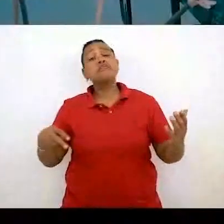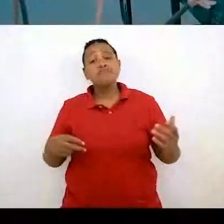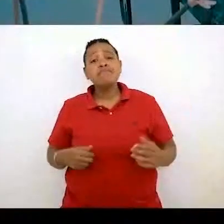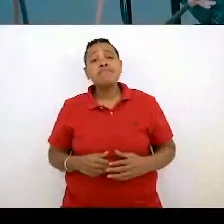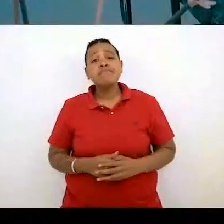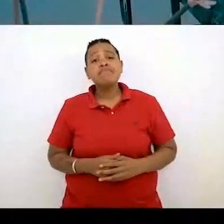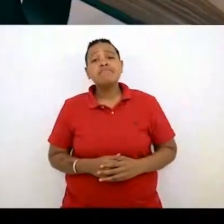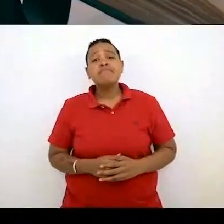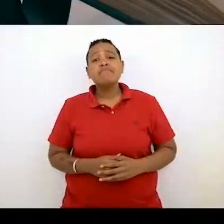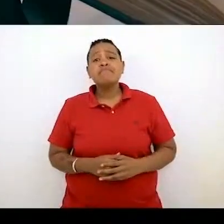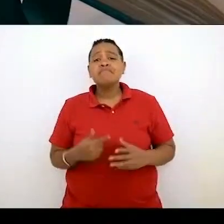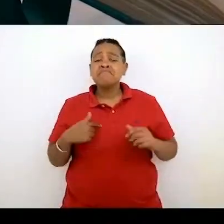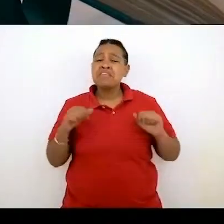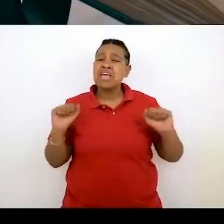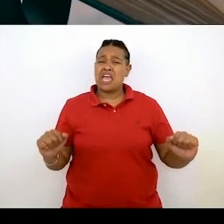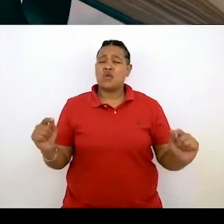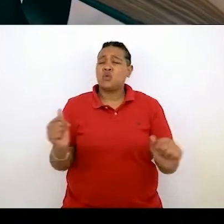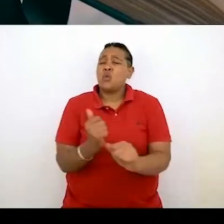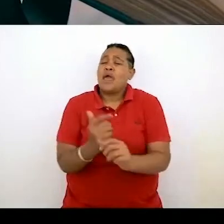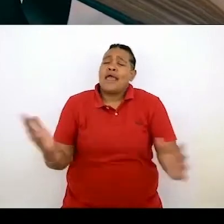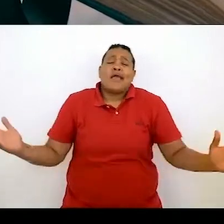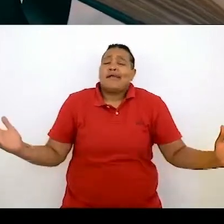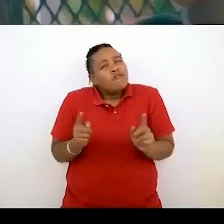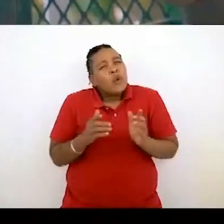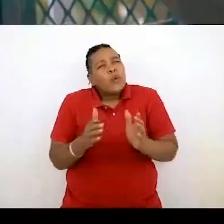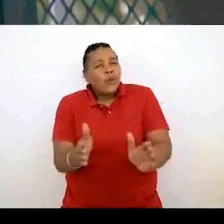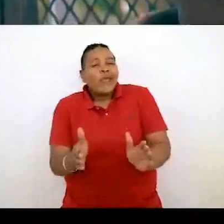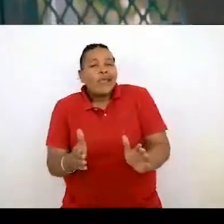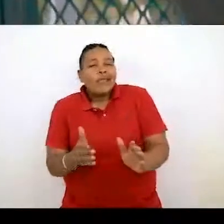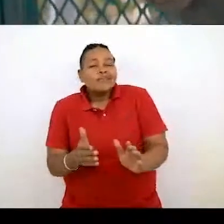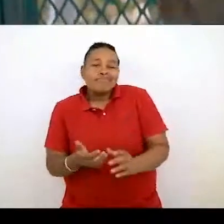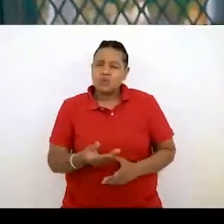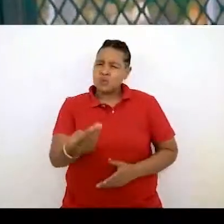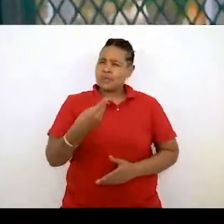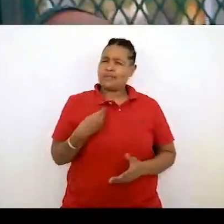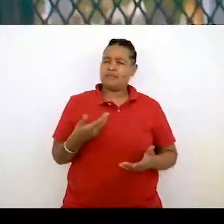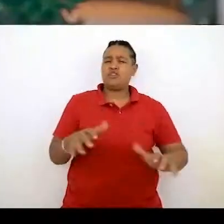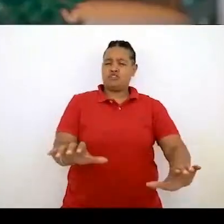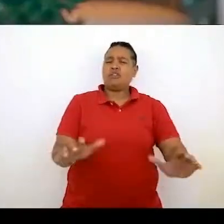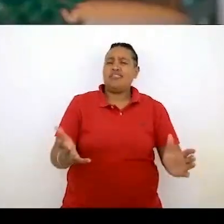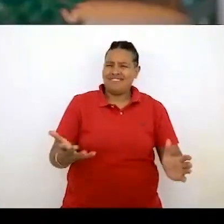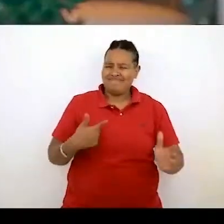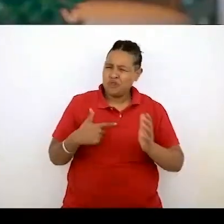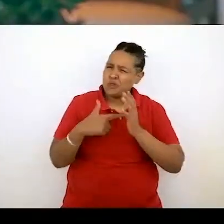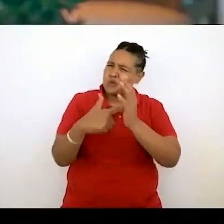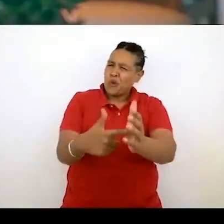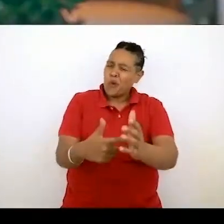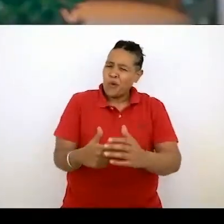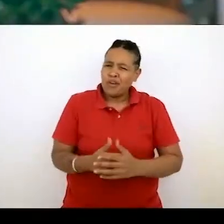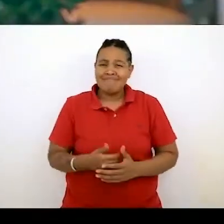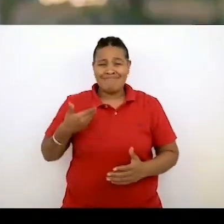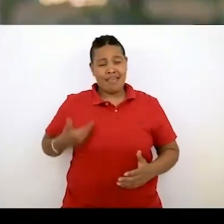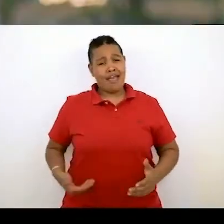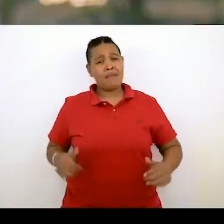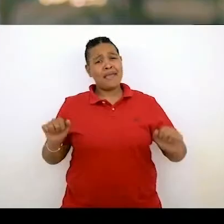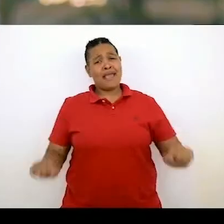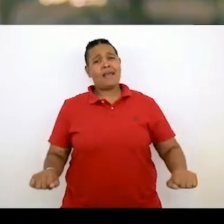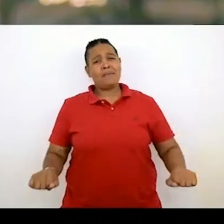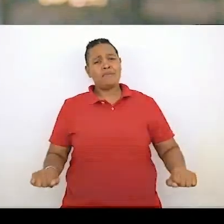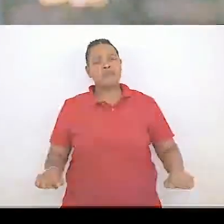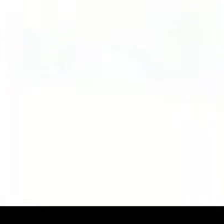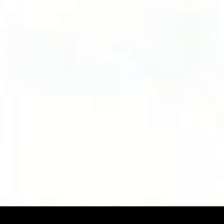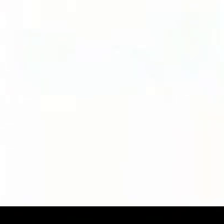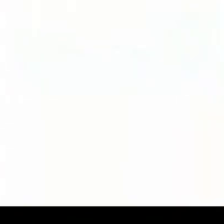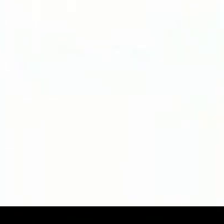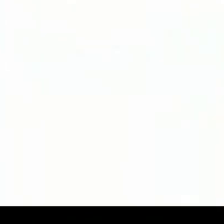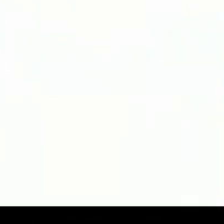read. I can do anything really. So give me a chance. Let me show you. I am